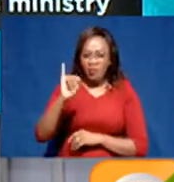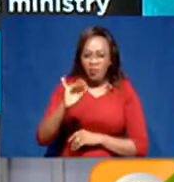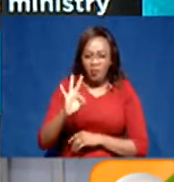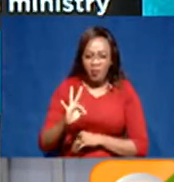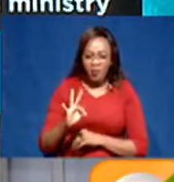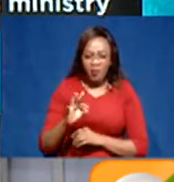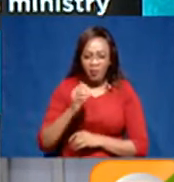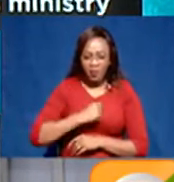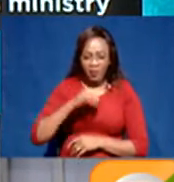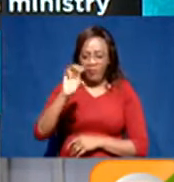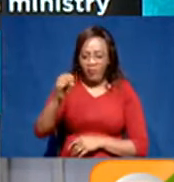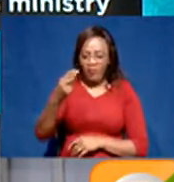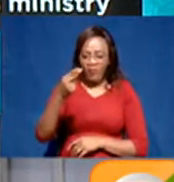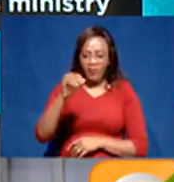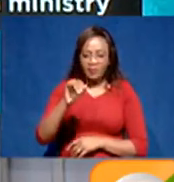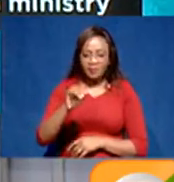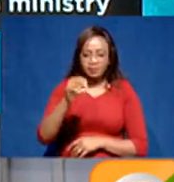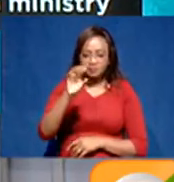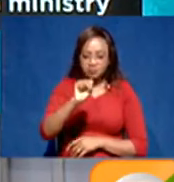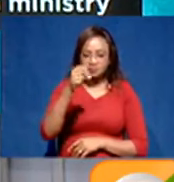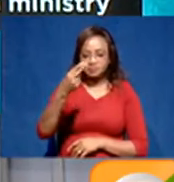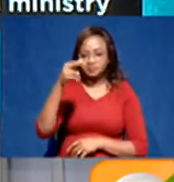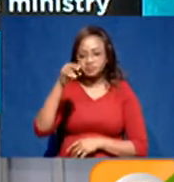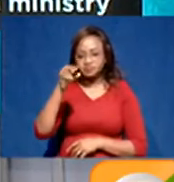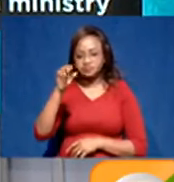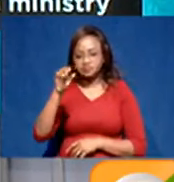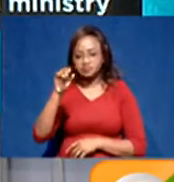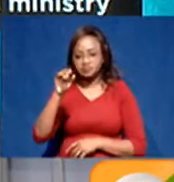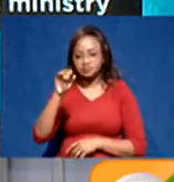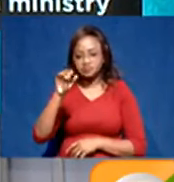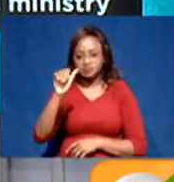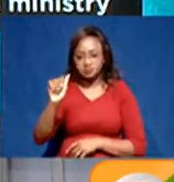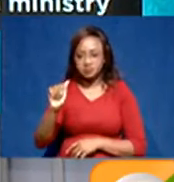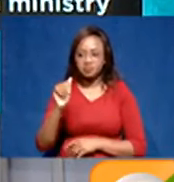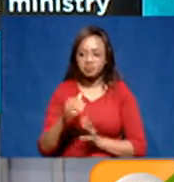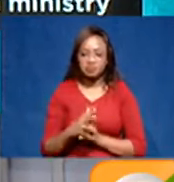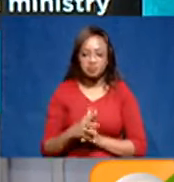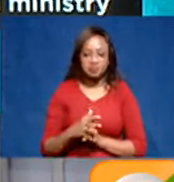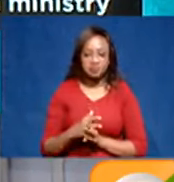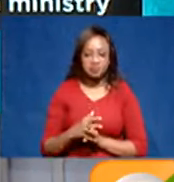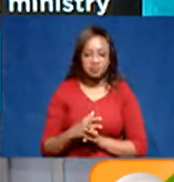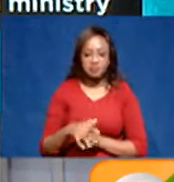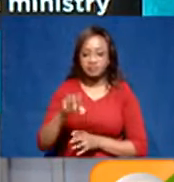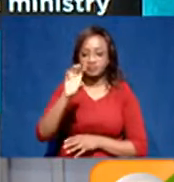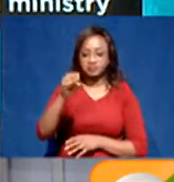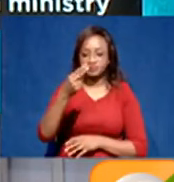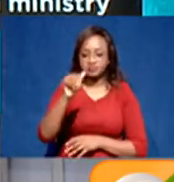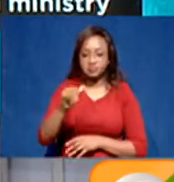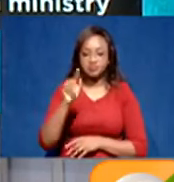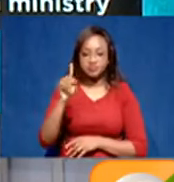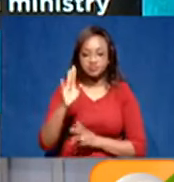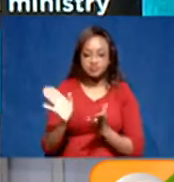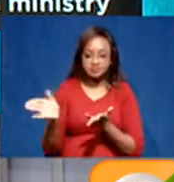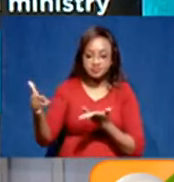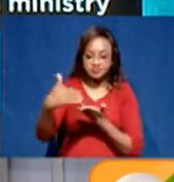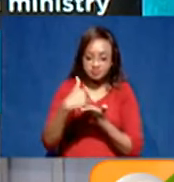existence, there are some appointments that were made last year, and we'll be talking about them. The Social Health Authority will be collecting data for proxy means testing. So the data that